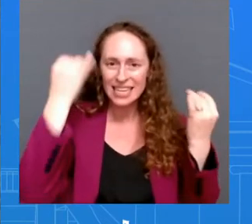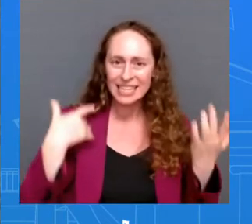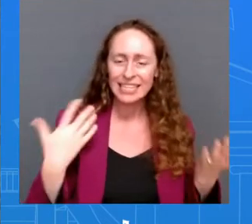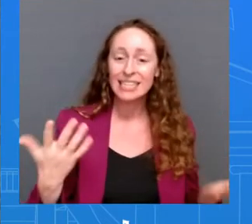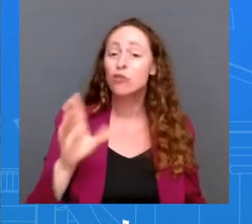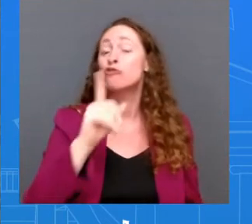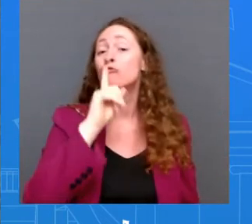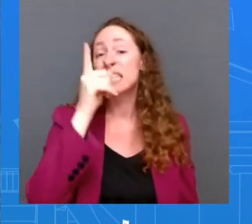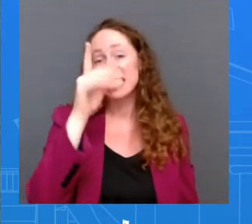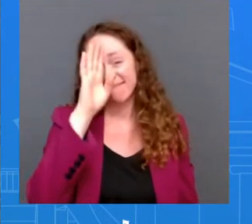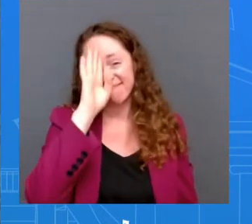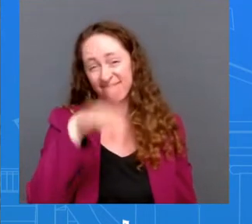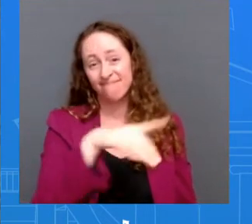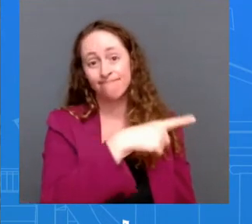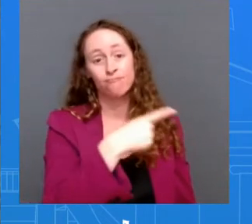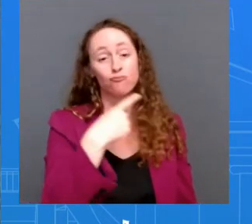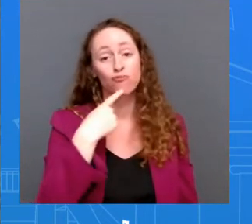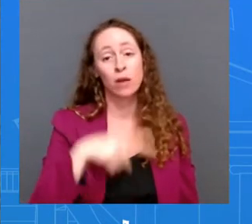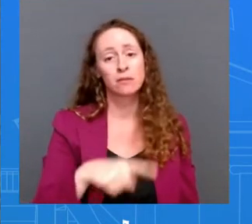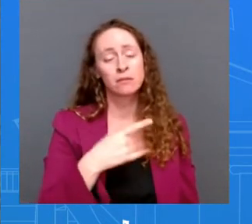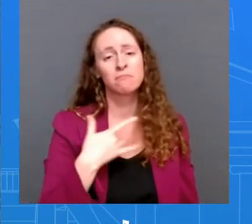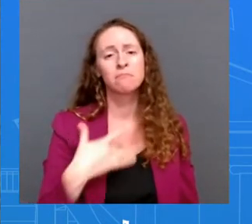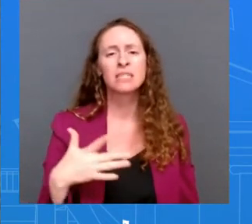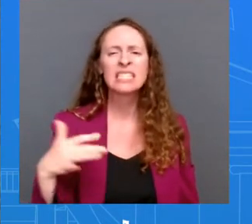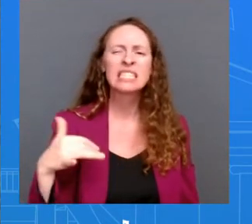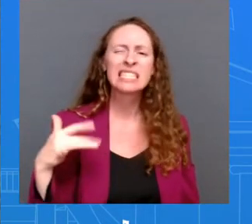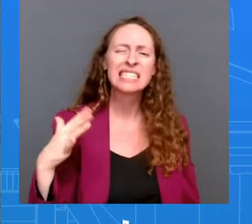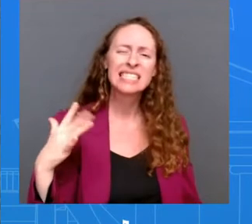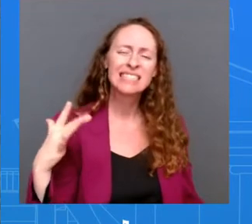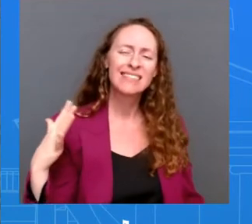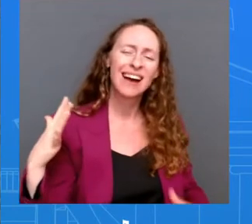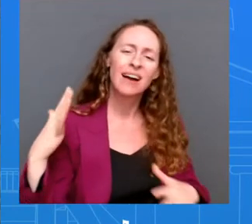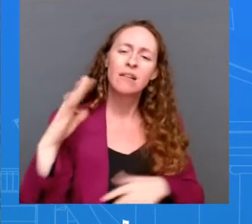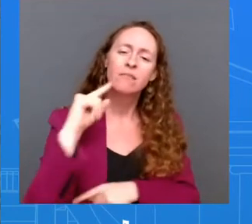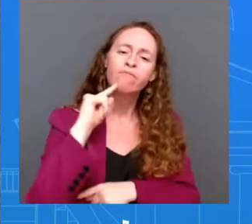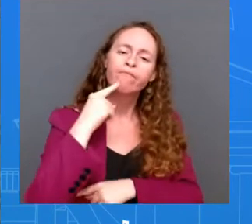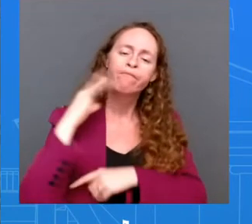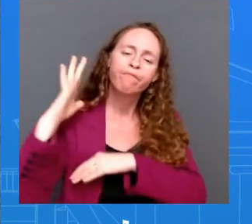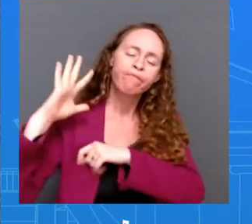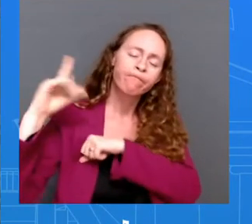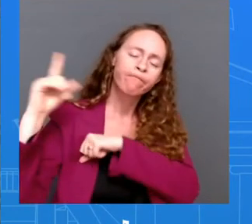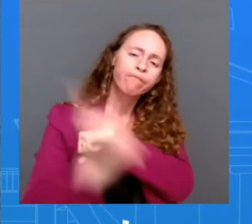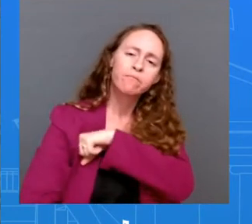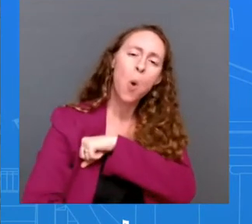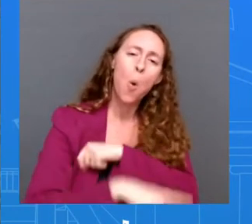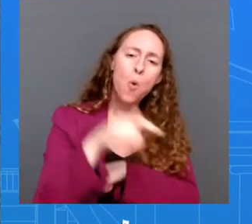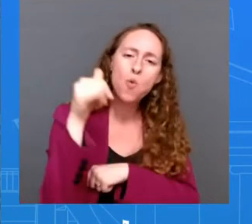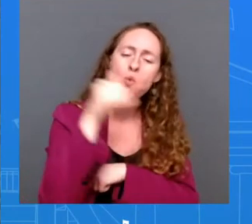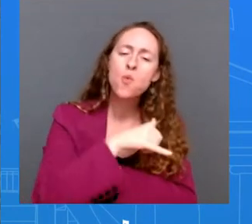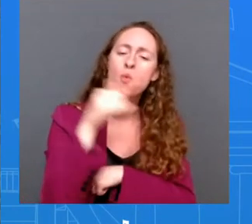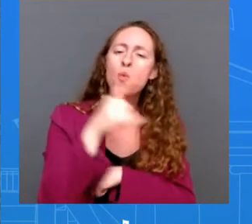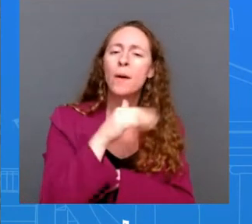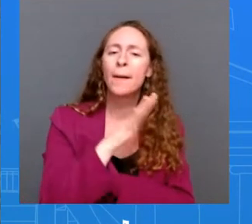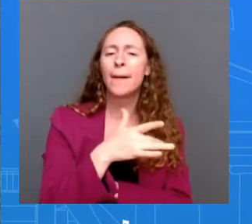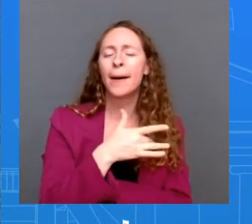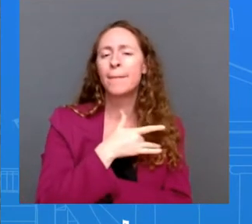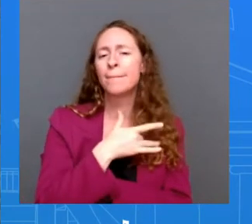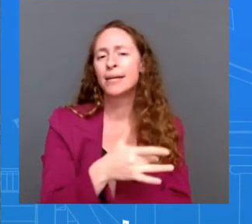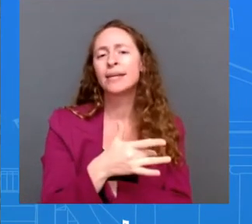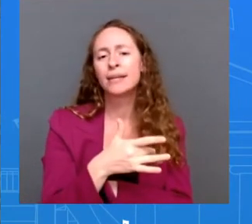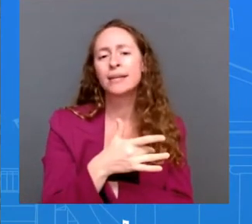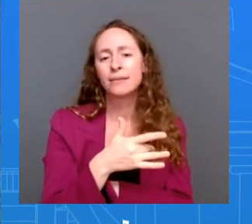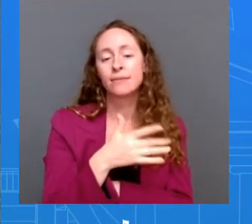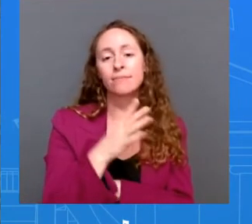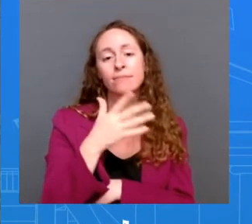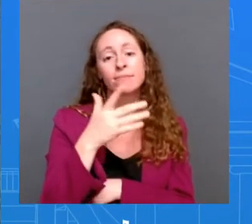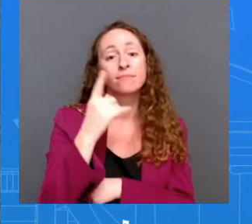speaking, foreigners that are arrested on drug charges and then convicted under their system tend to get much higher sentences than